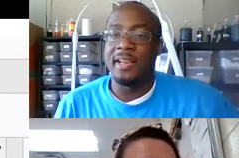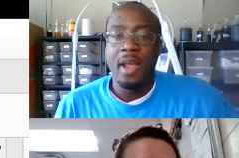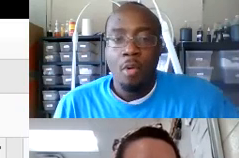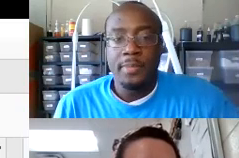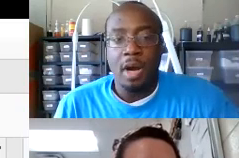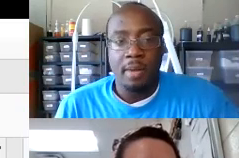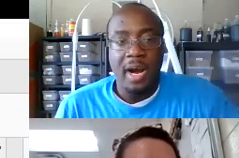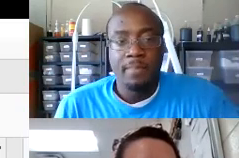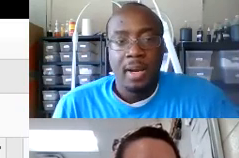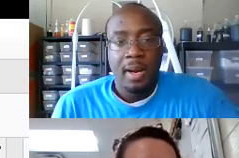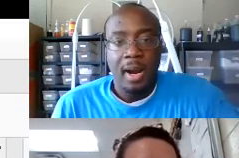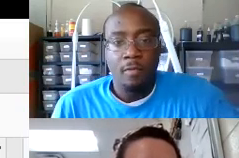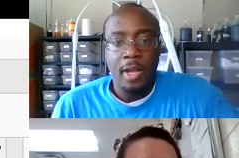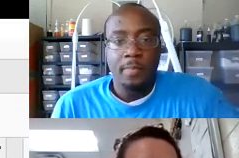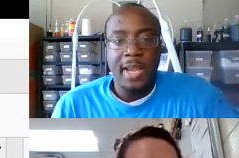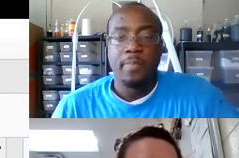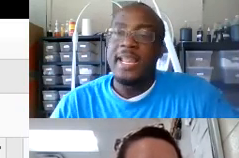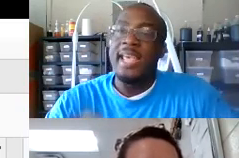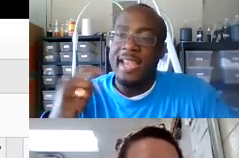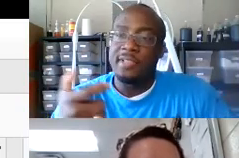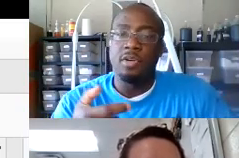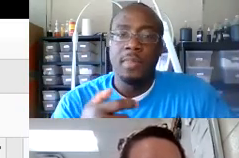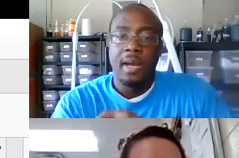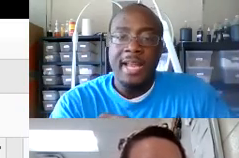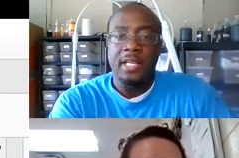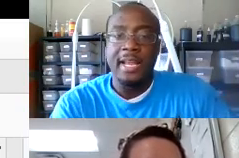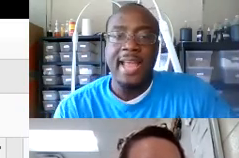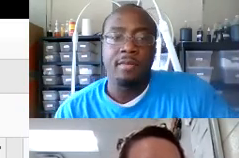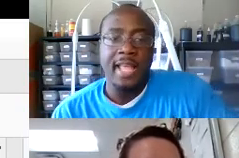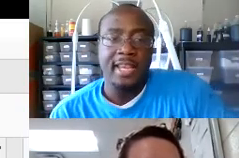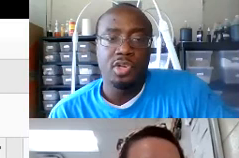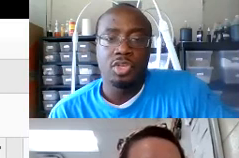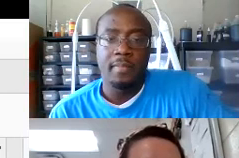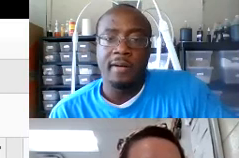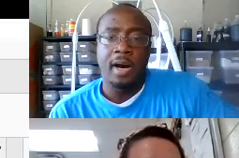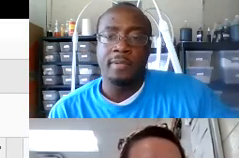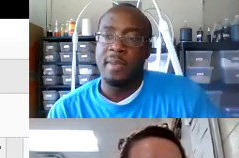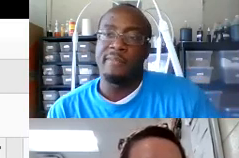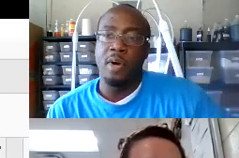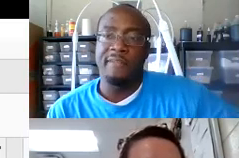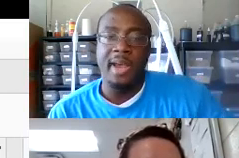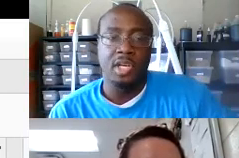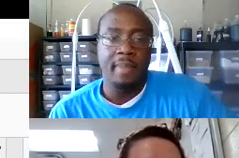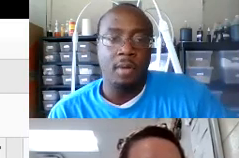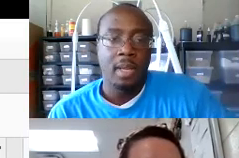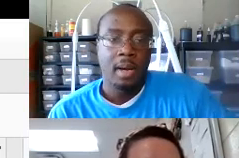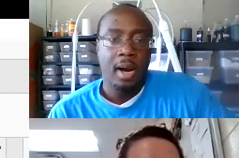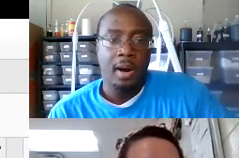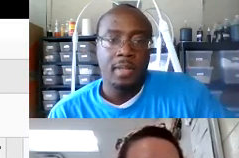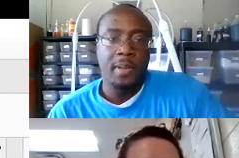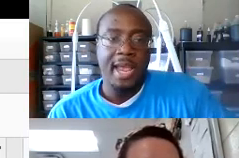show you exactly what I'm talking about with the pH. But it gives you, there's a link down that gives you some more information